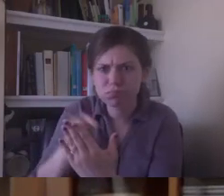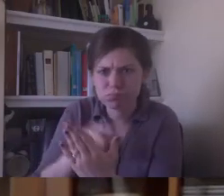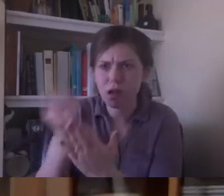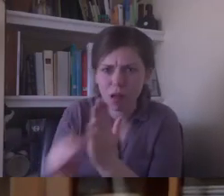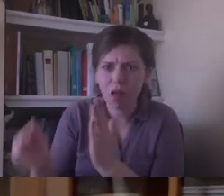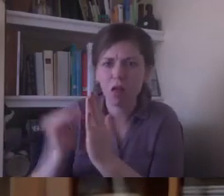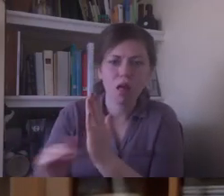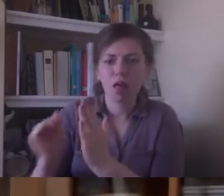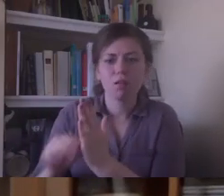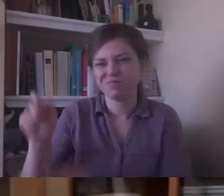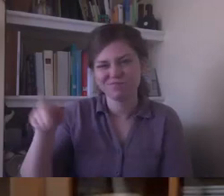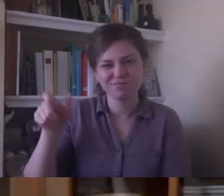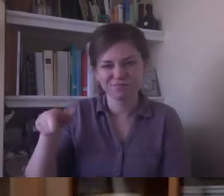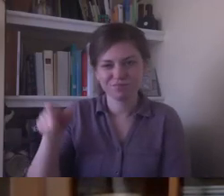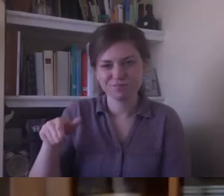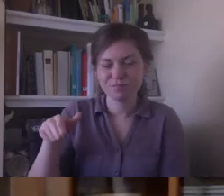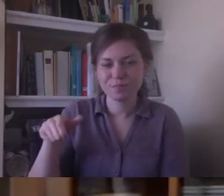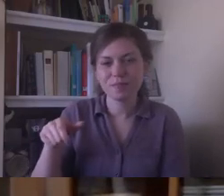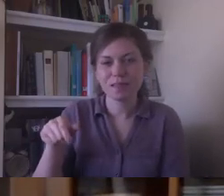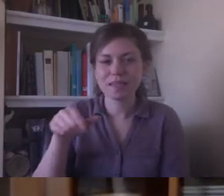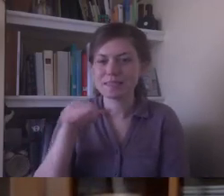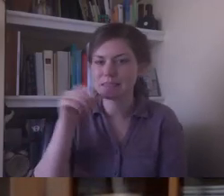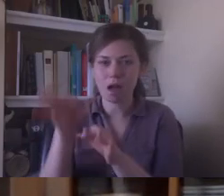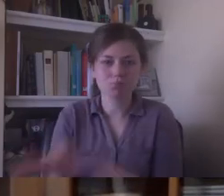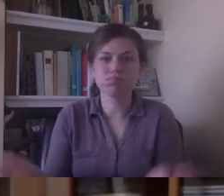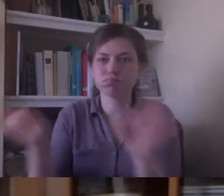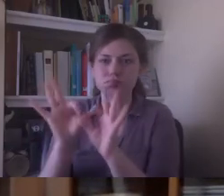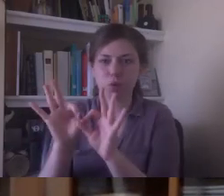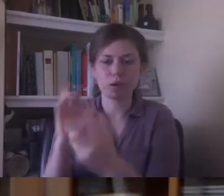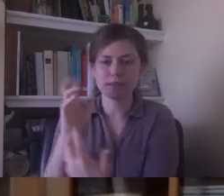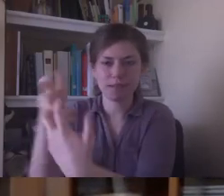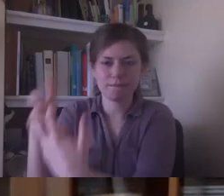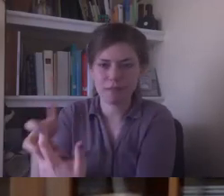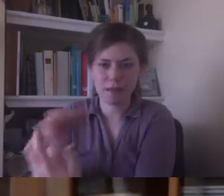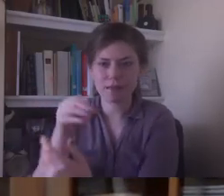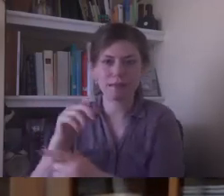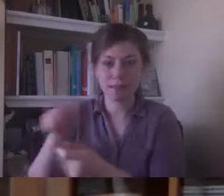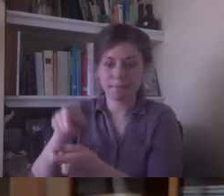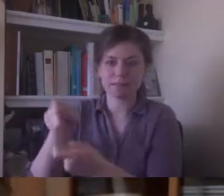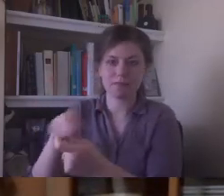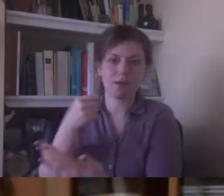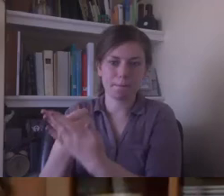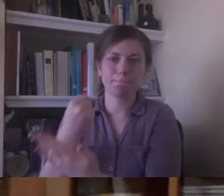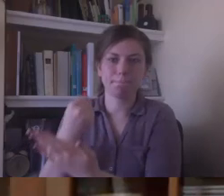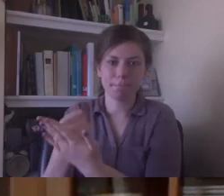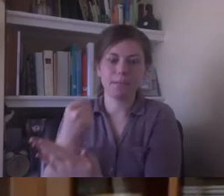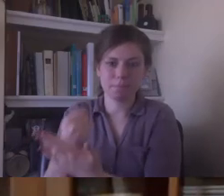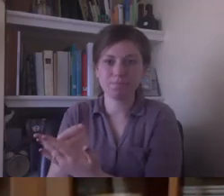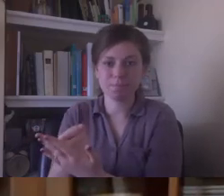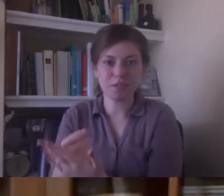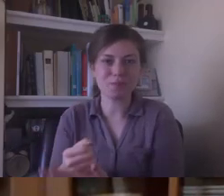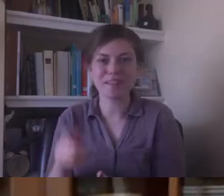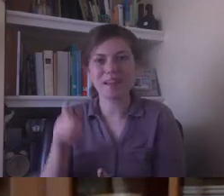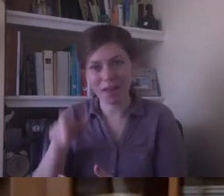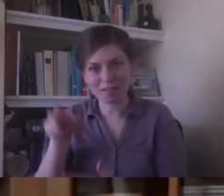over and over again, because it doesn't have to fit a certain meter. So you'll notice I will